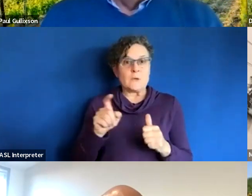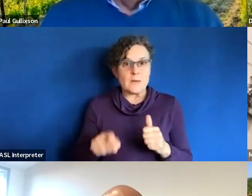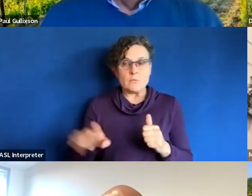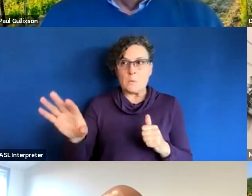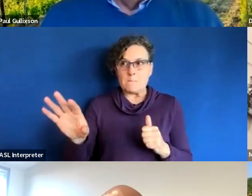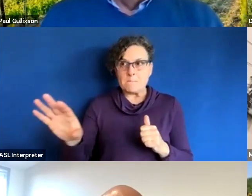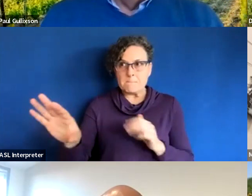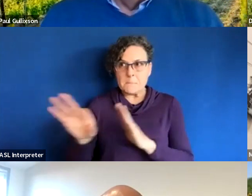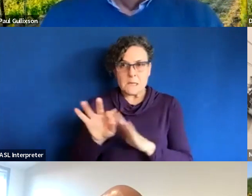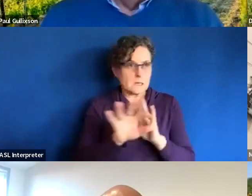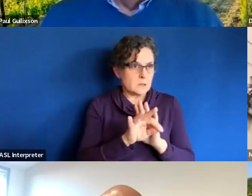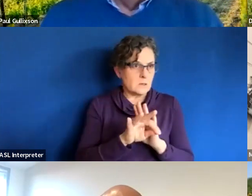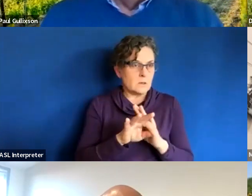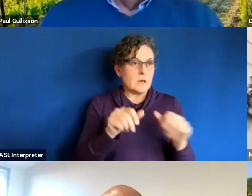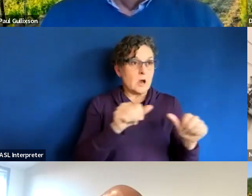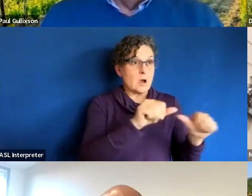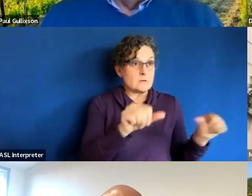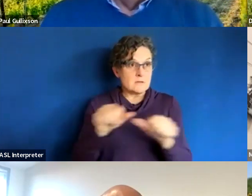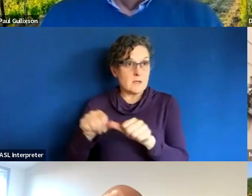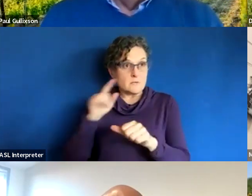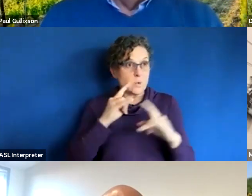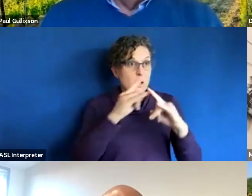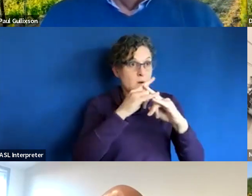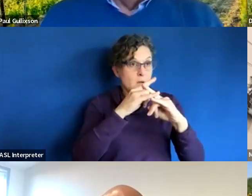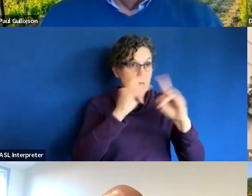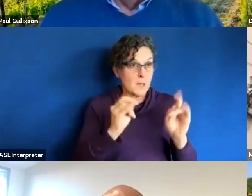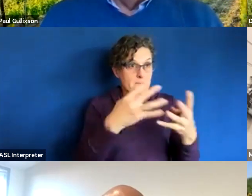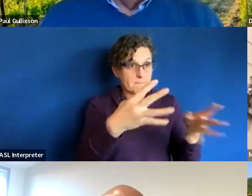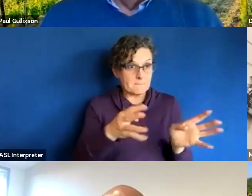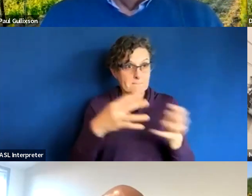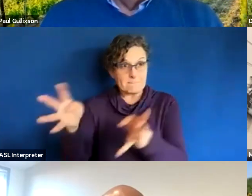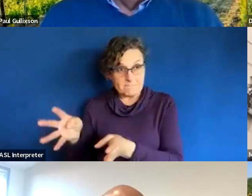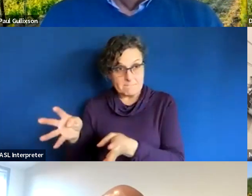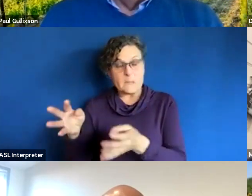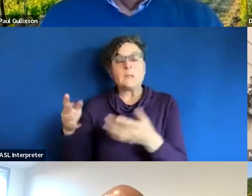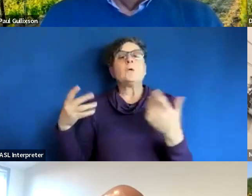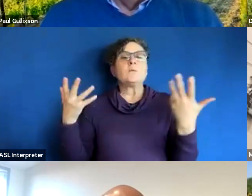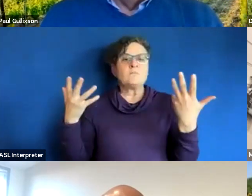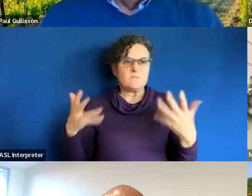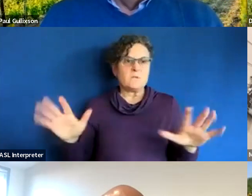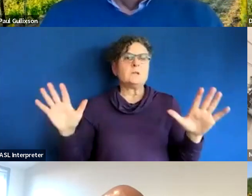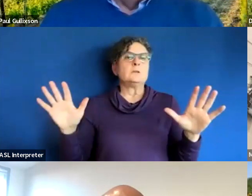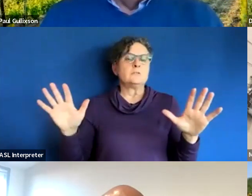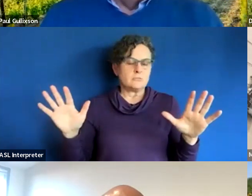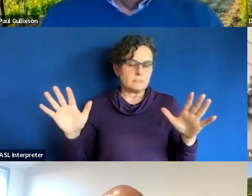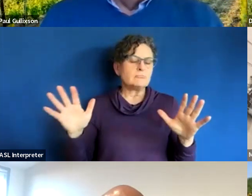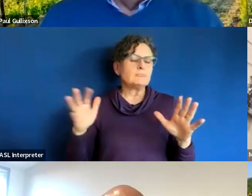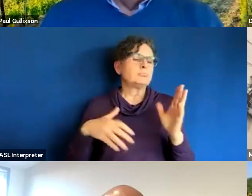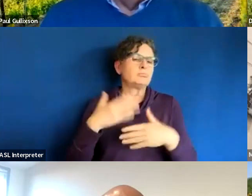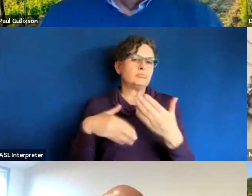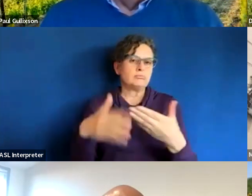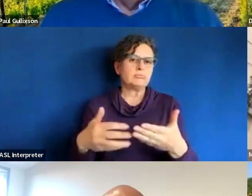up our site location. So once we've done that, and we certainly can send